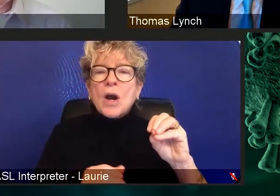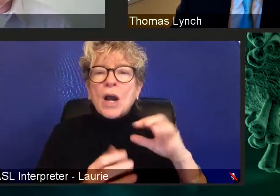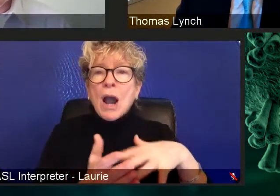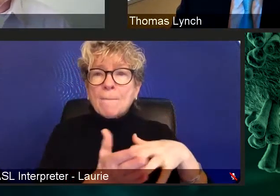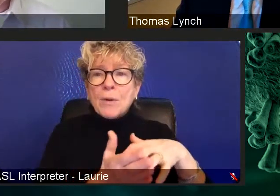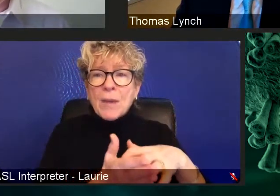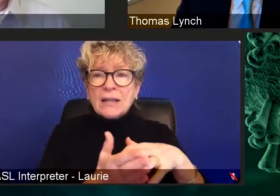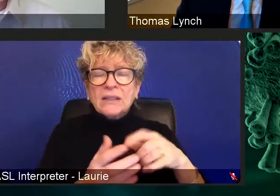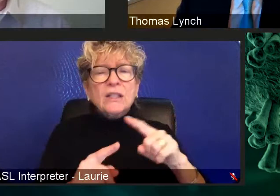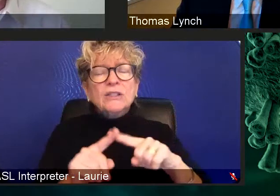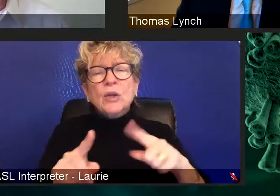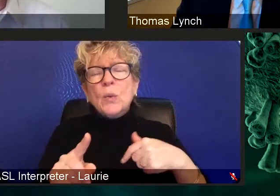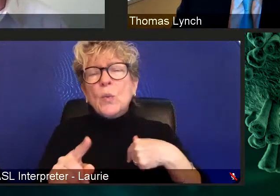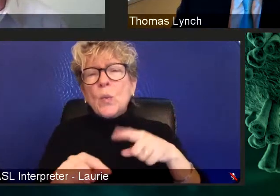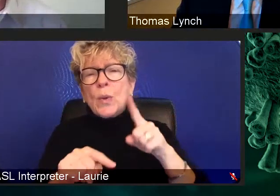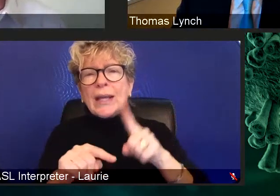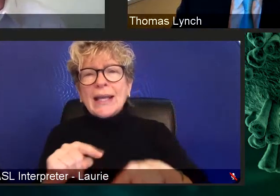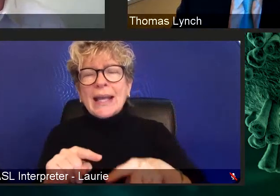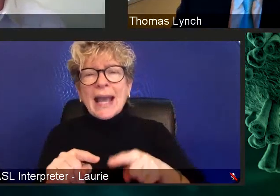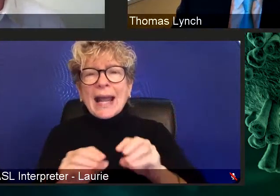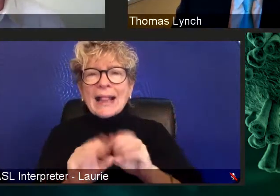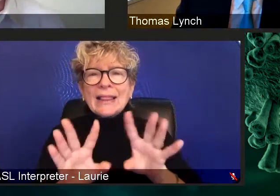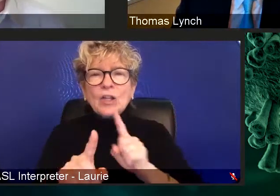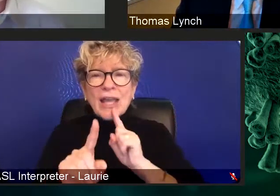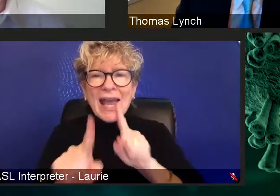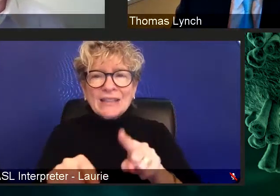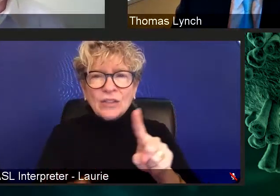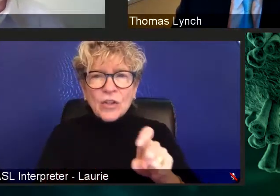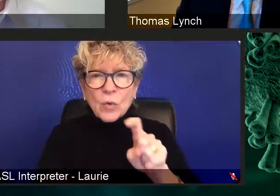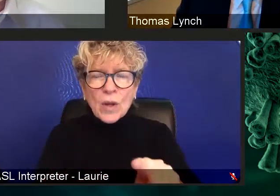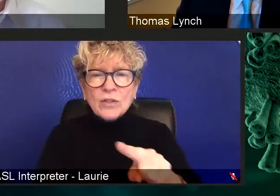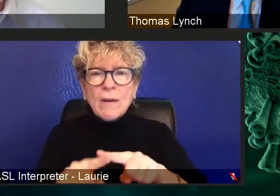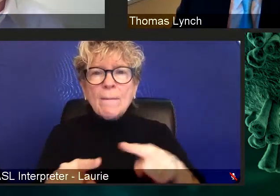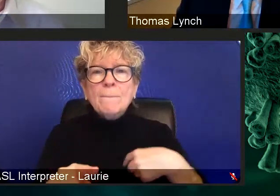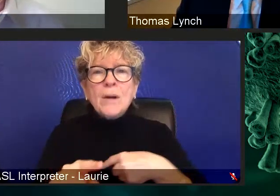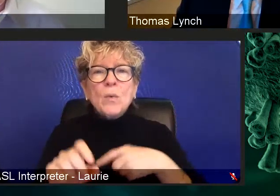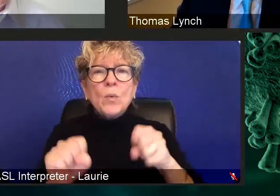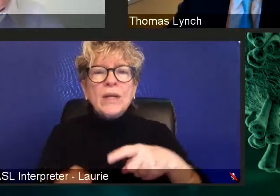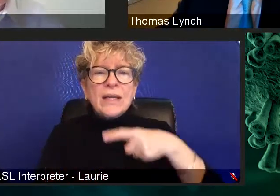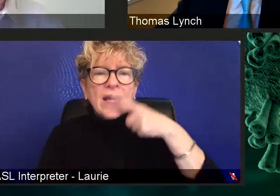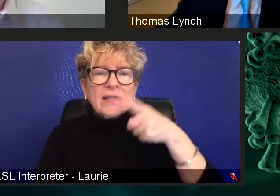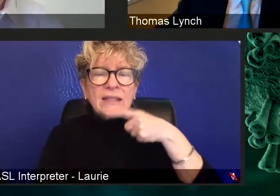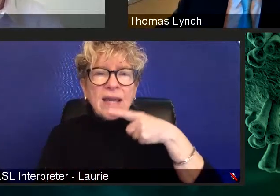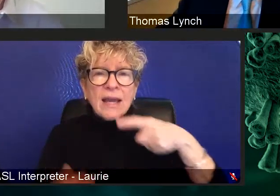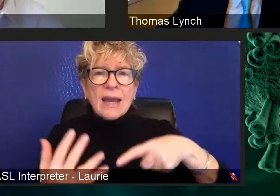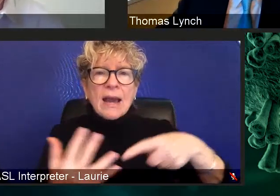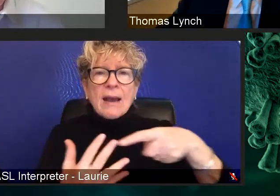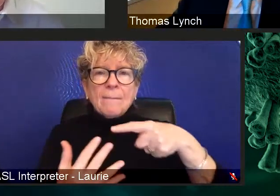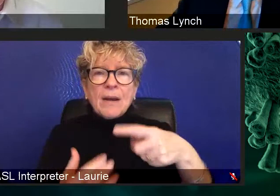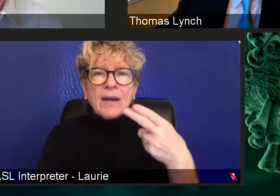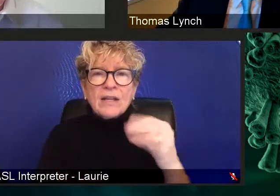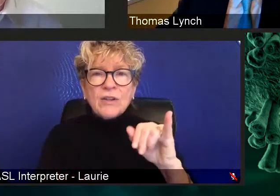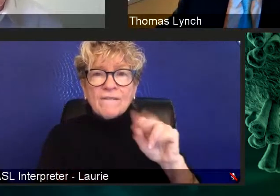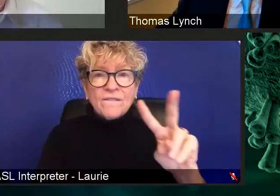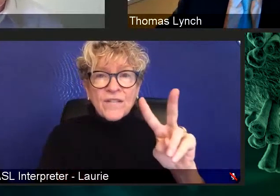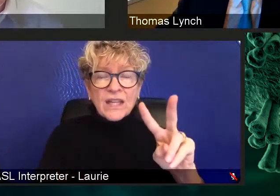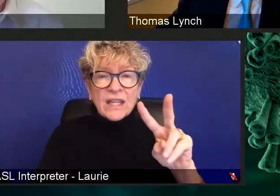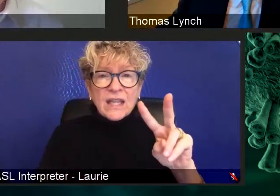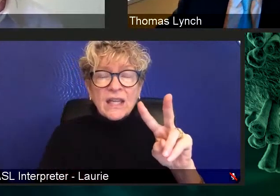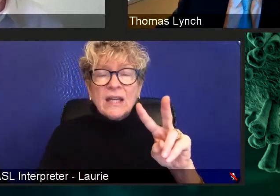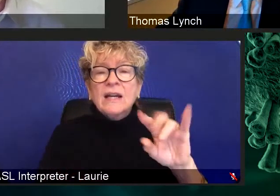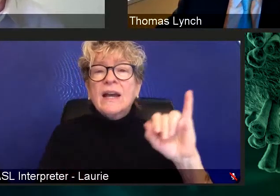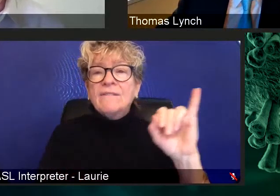can't answer the question definitively at this time, but we can say that among HIV-infected individuals, for